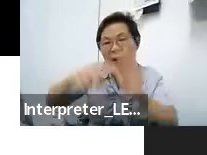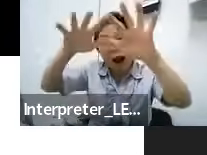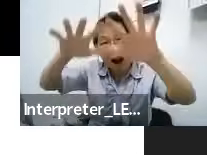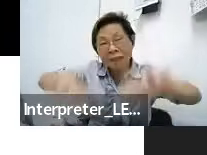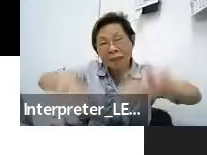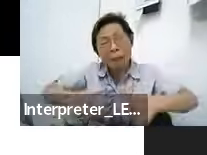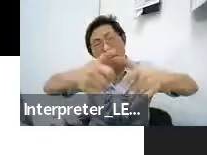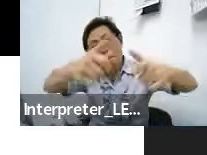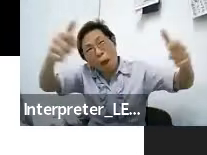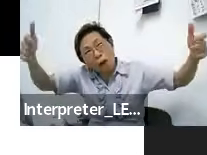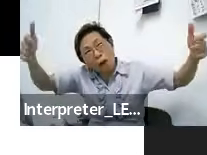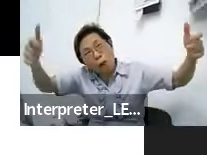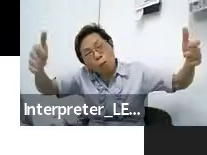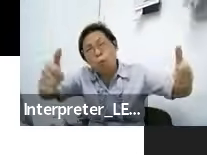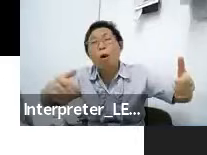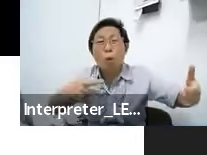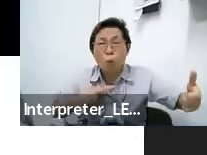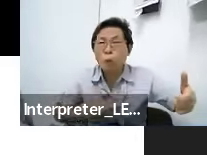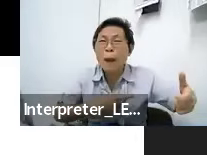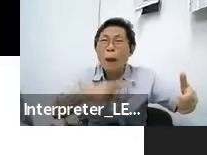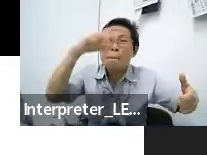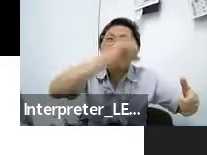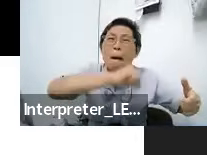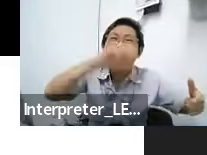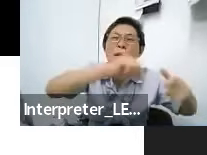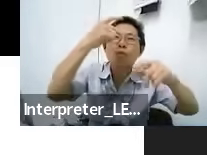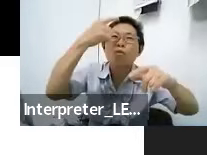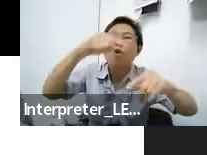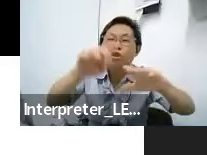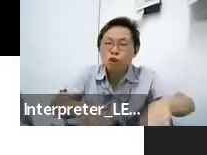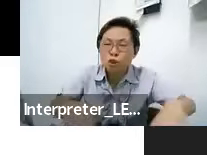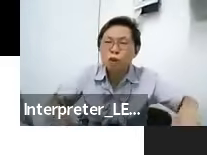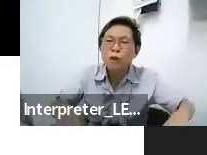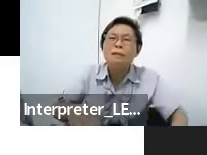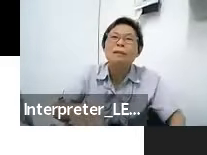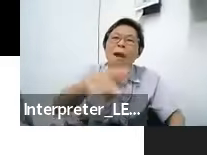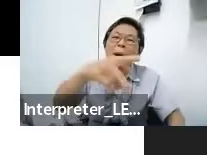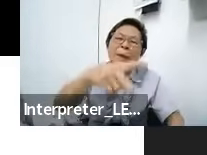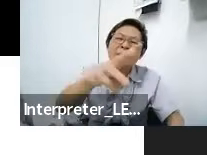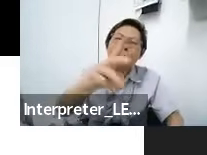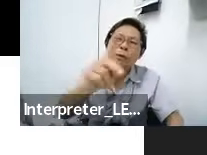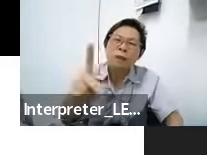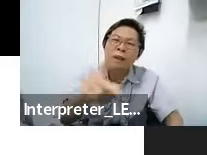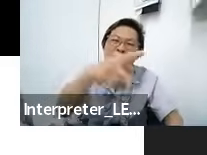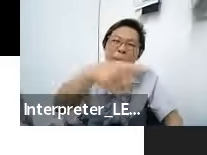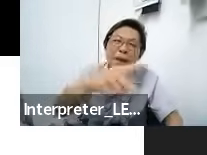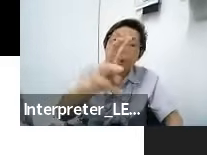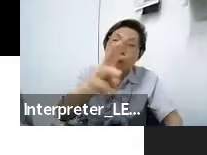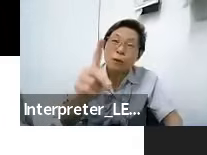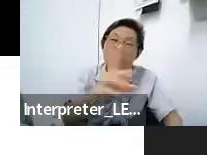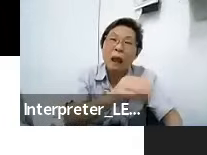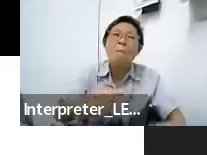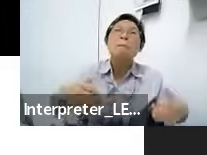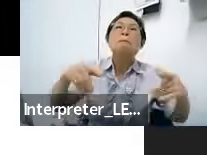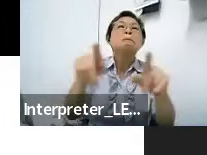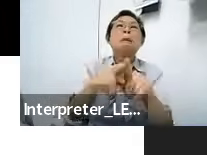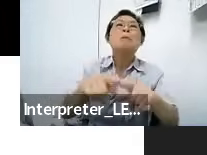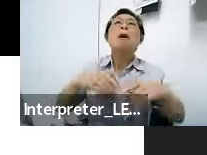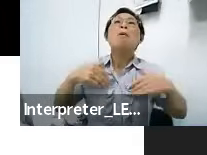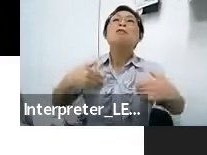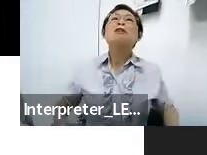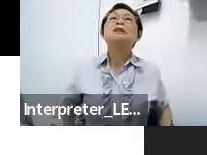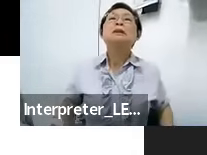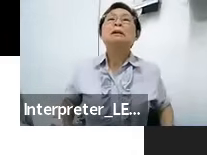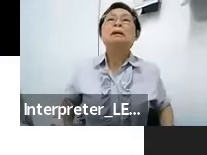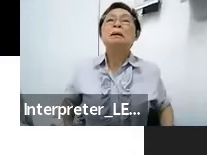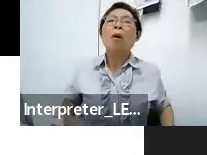biggest thing here is that we are missing out on the children with disabilities, and both physical and what I would call